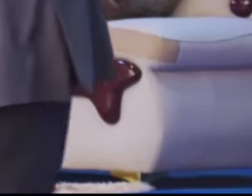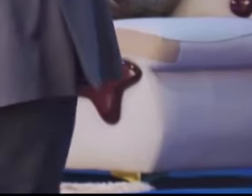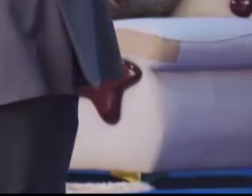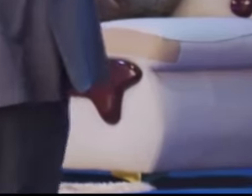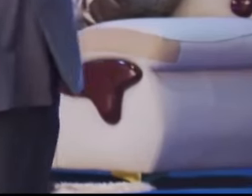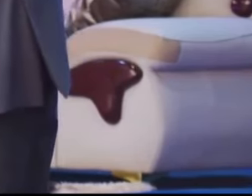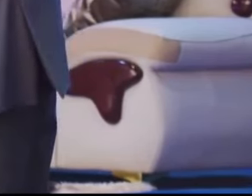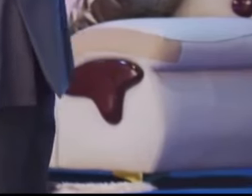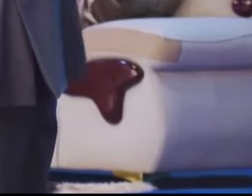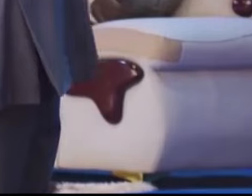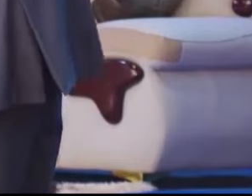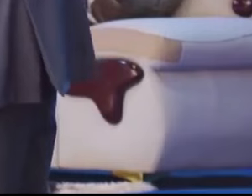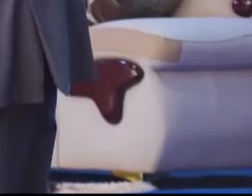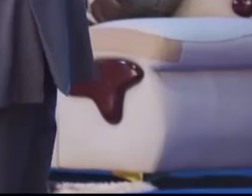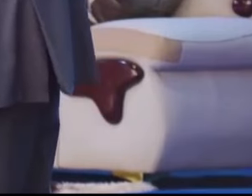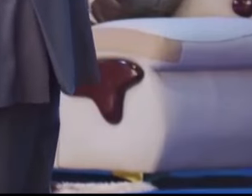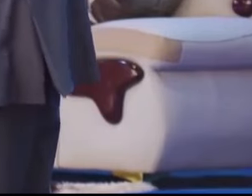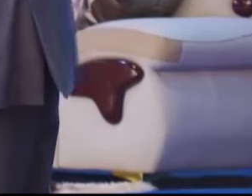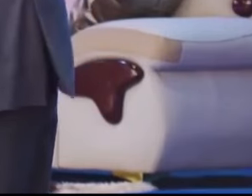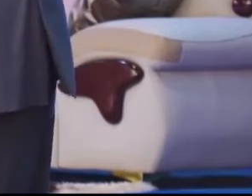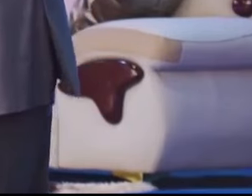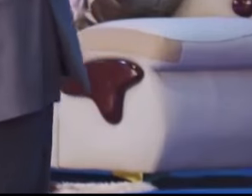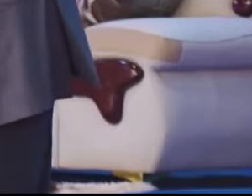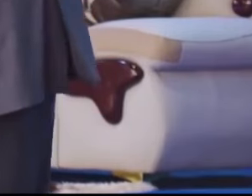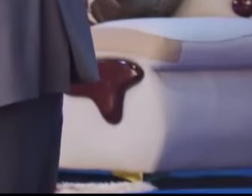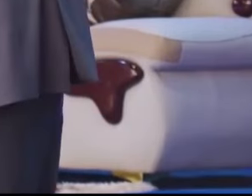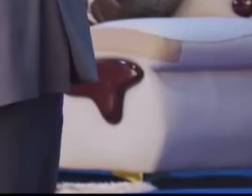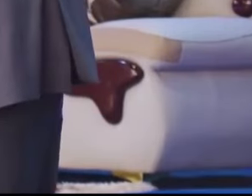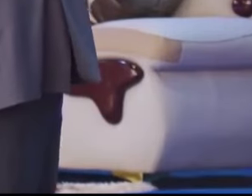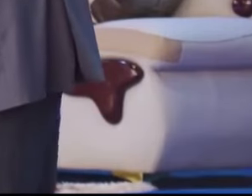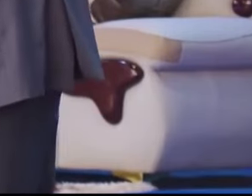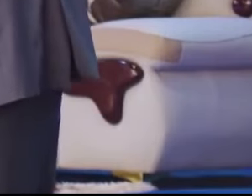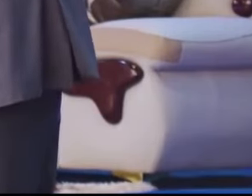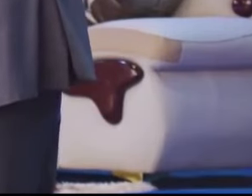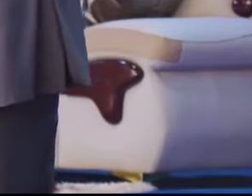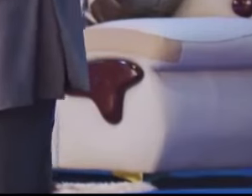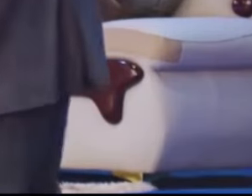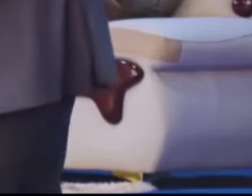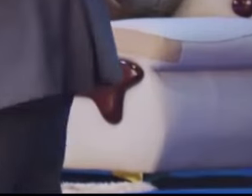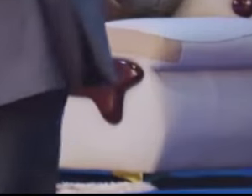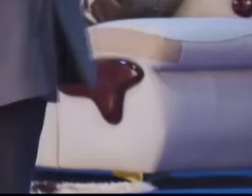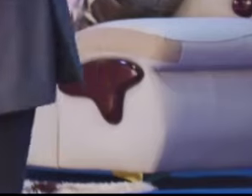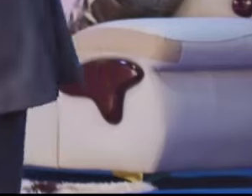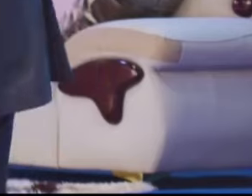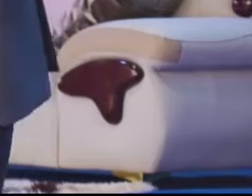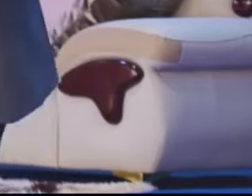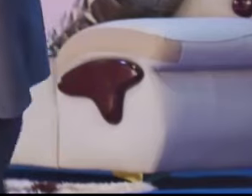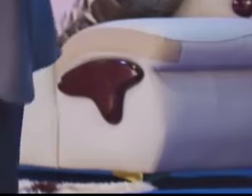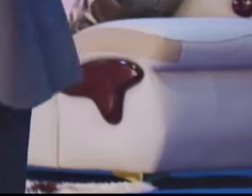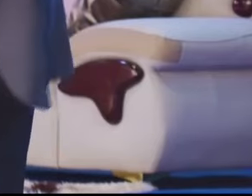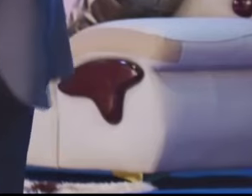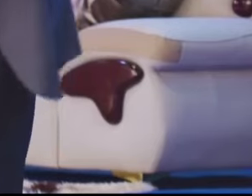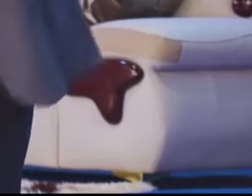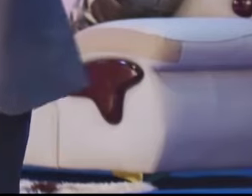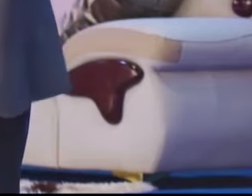saying, tomorrow, this is what I will do. And this week, this is what I will do. Next month, this is what I will do. And you are